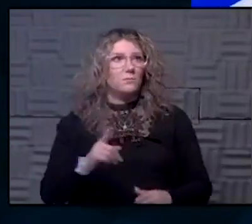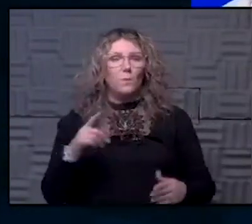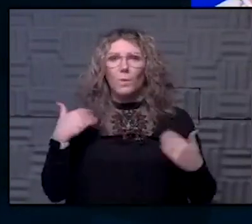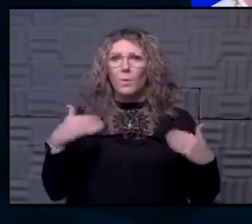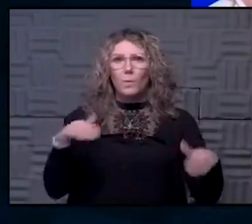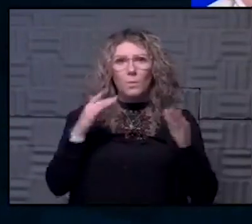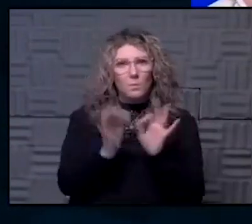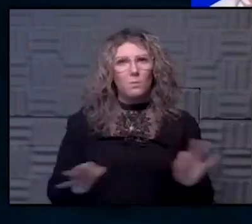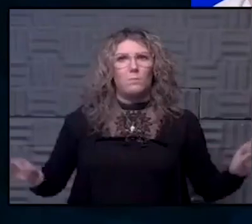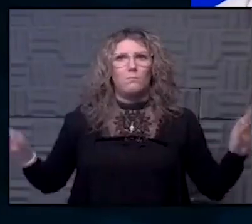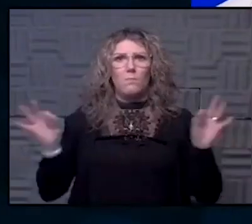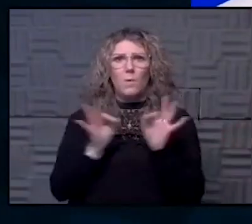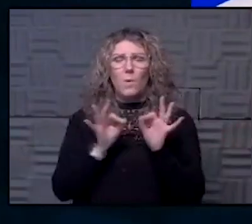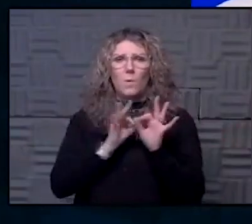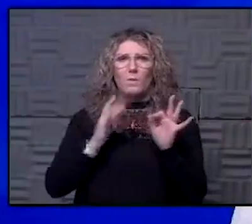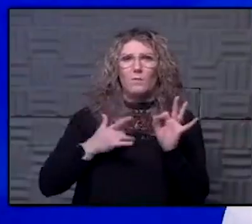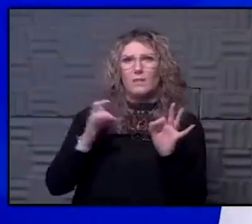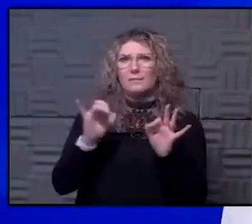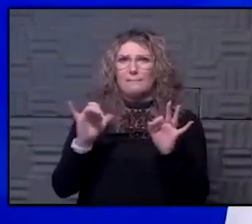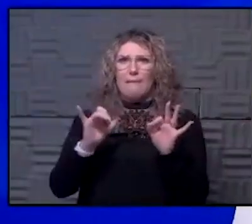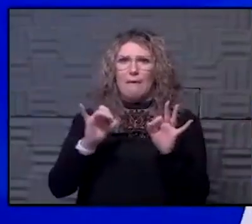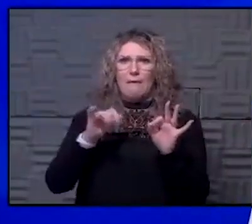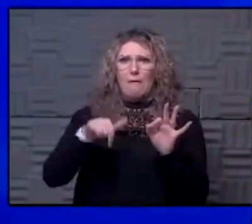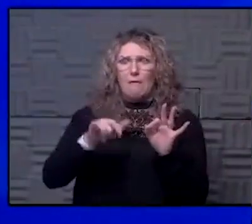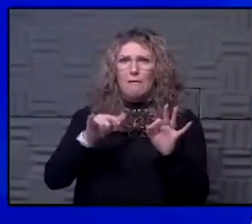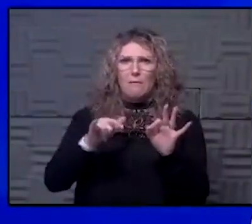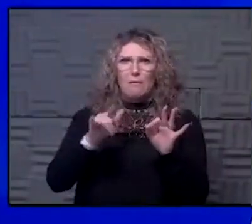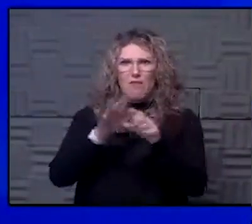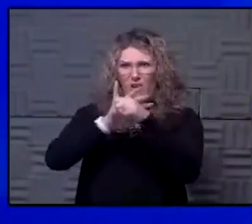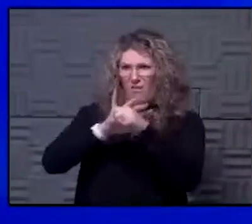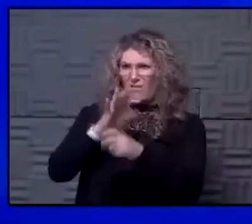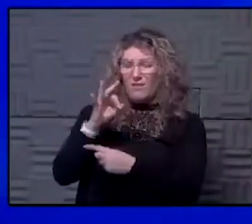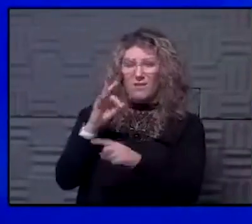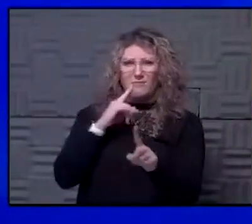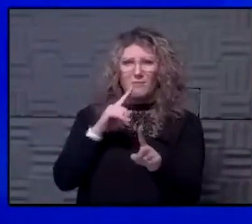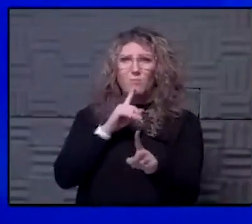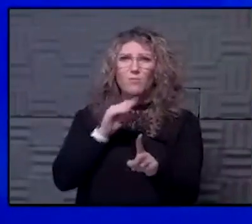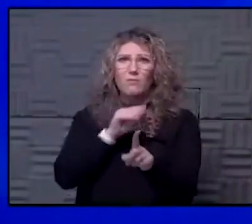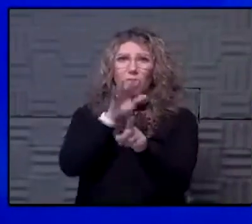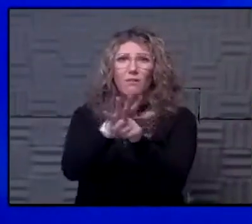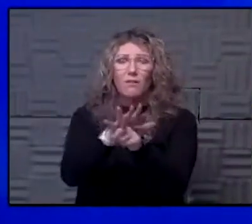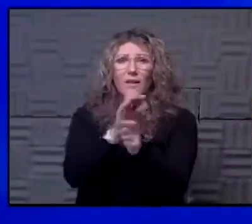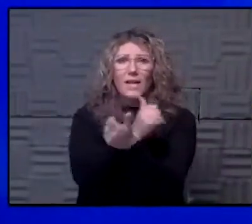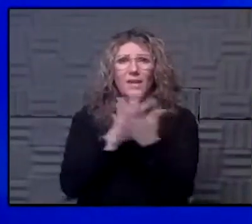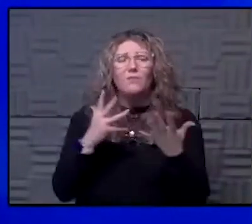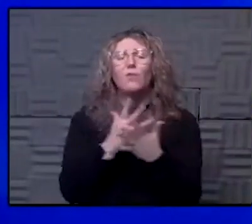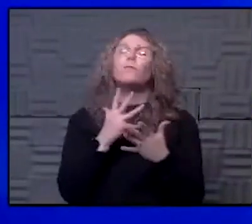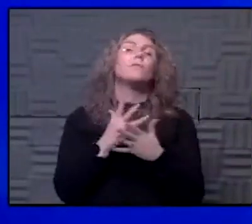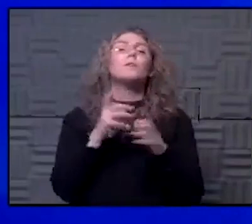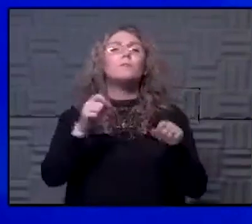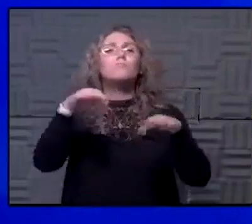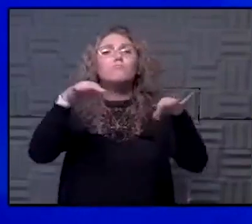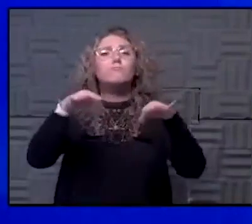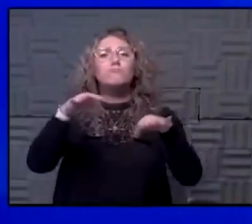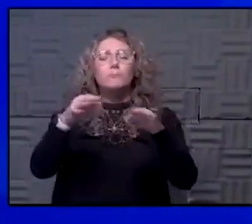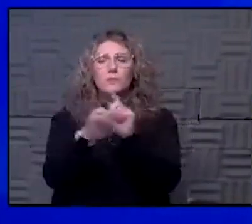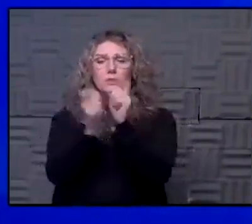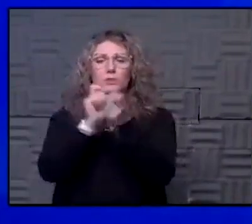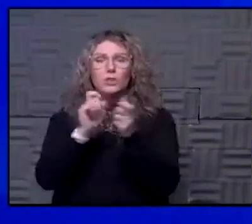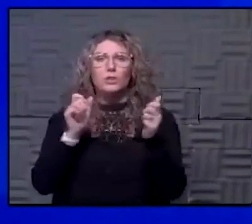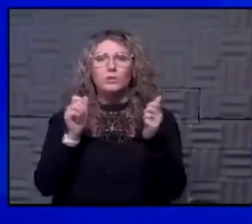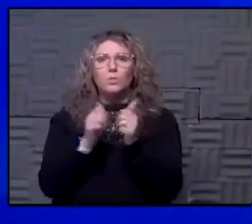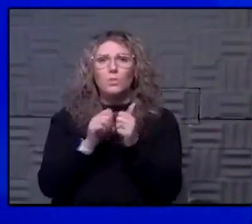and it feels like the pandemic has really affected all of that. And talk to us a little bit about the change in